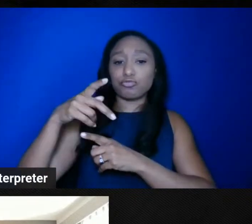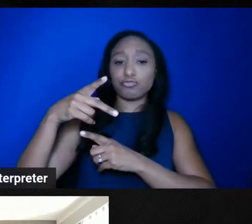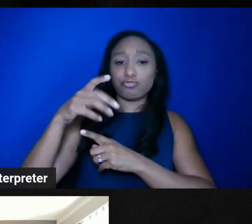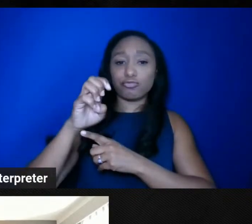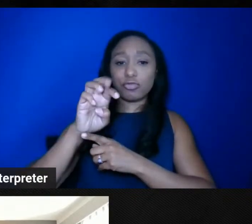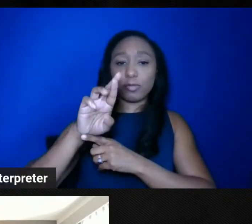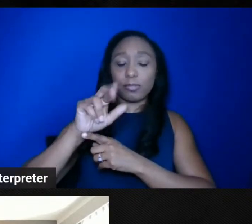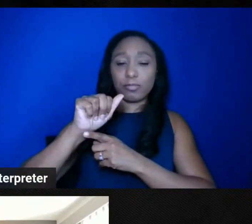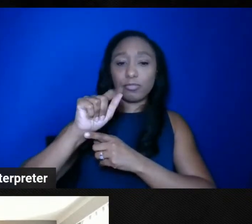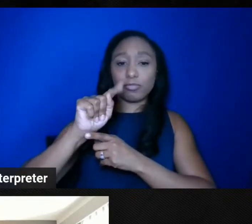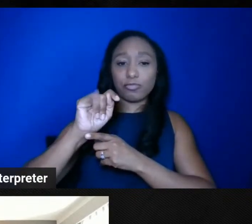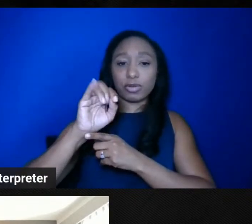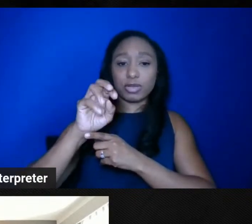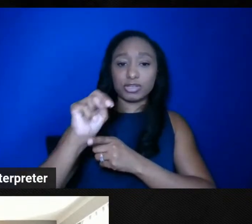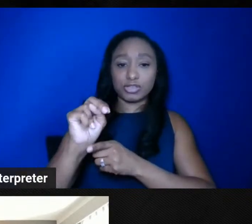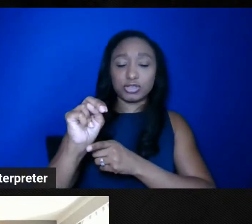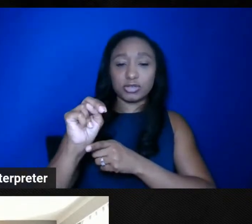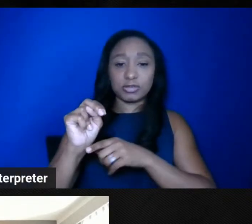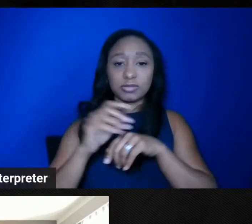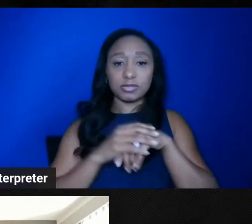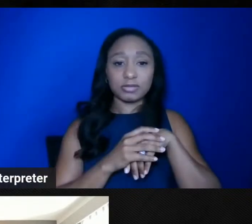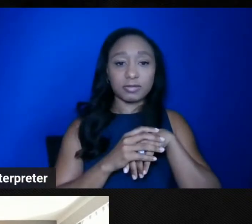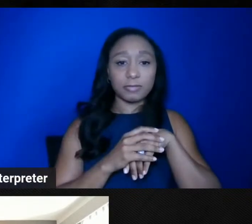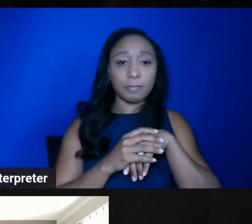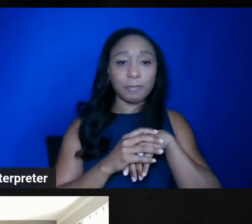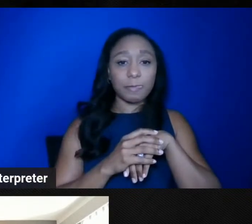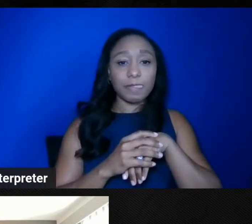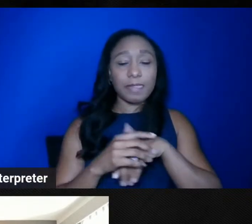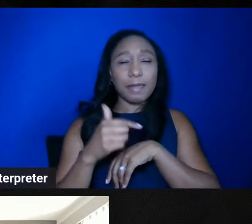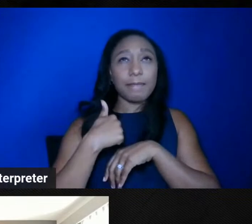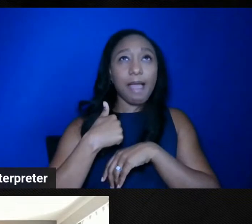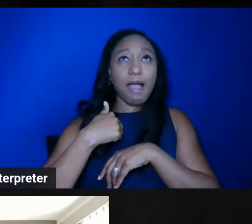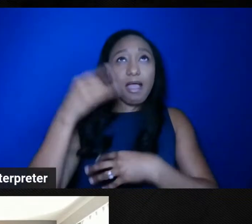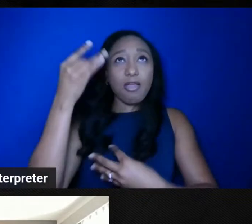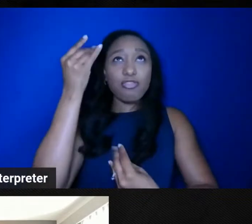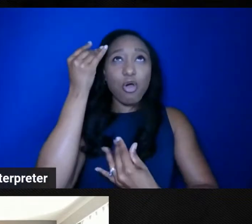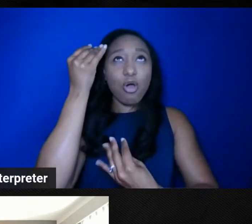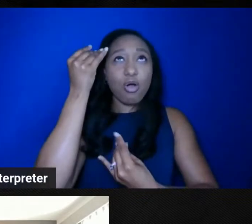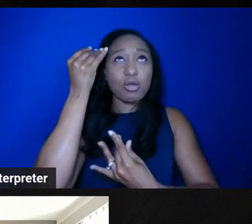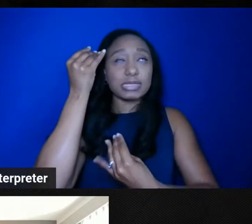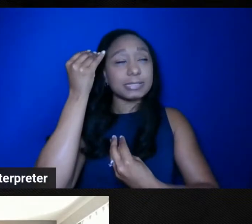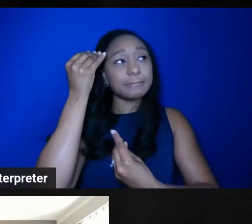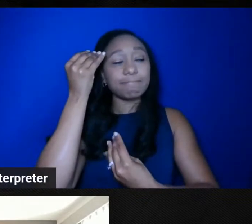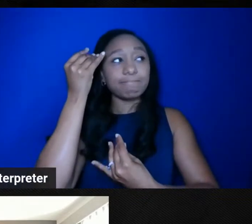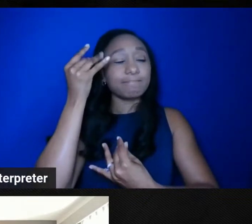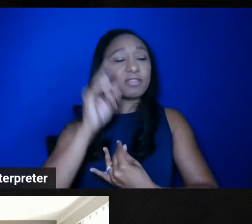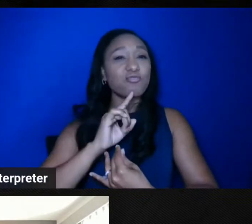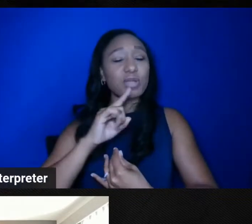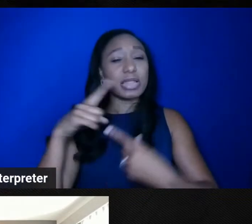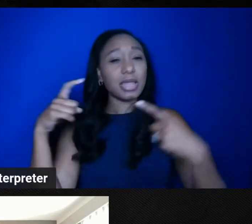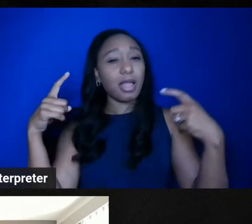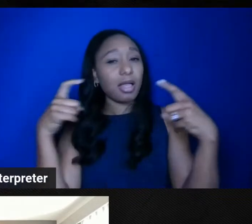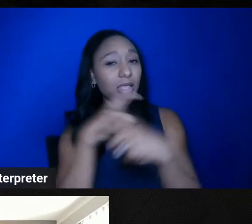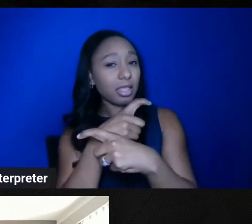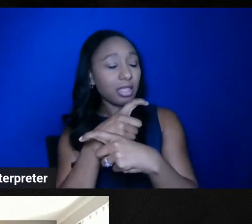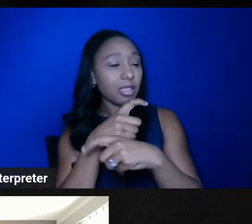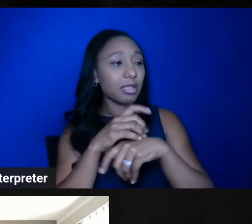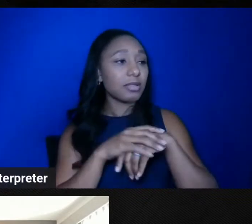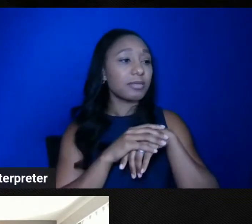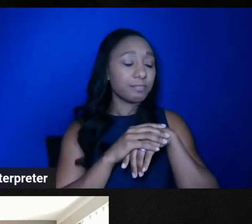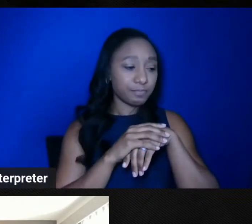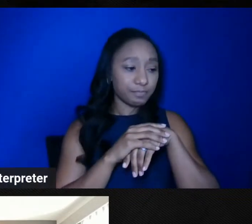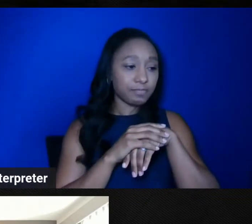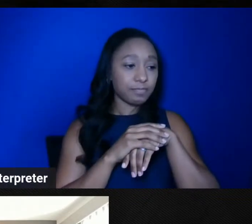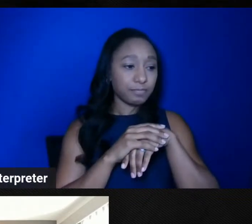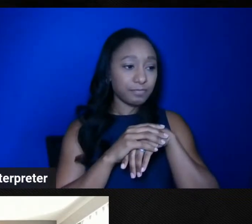I have complicated and evolving thoughts about reparations. The first thing I want to say